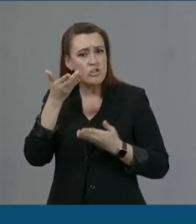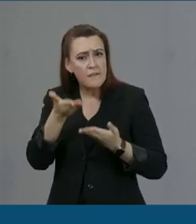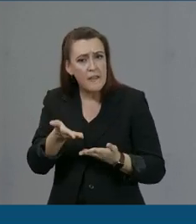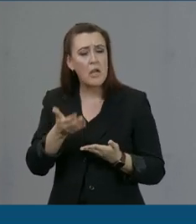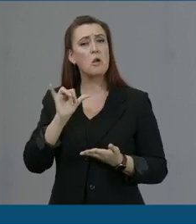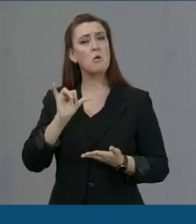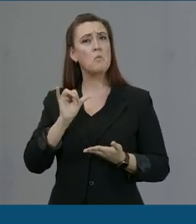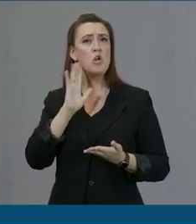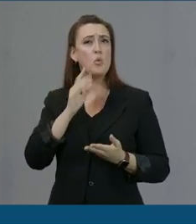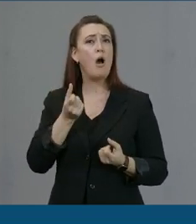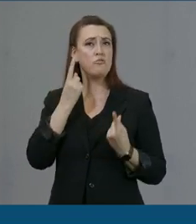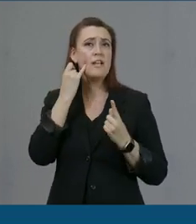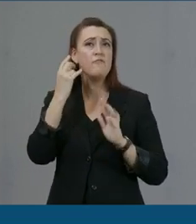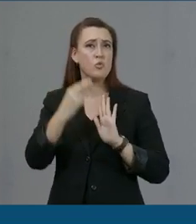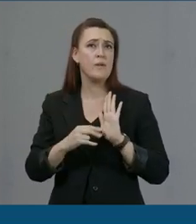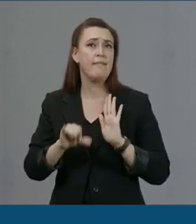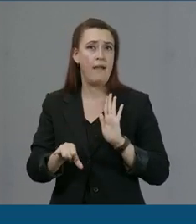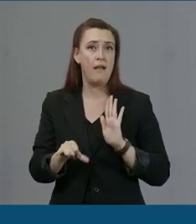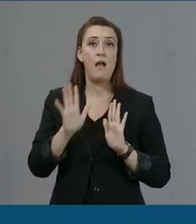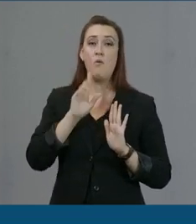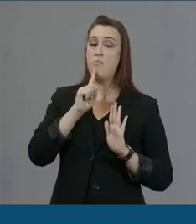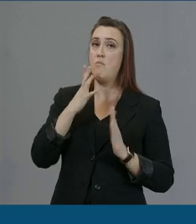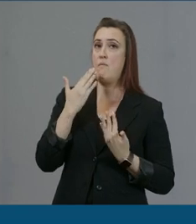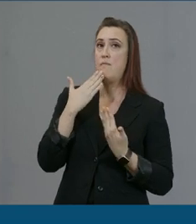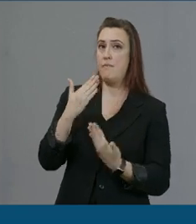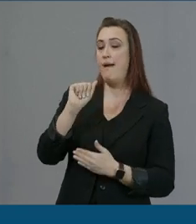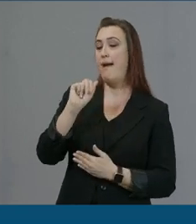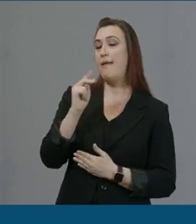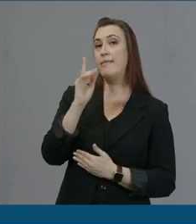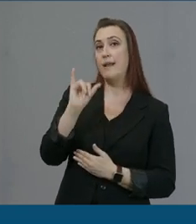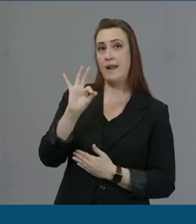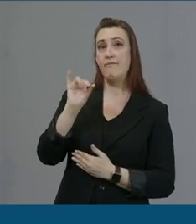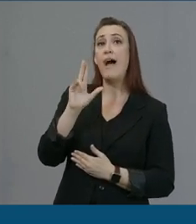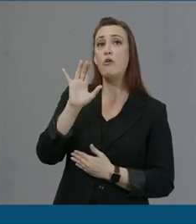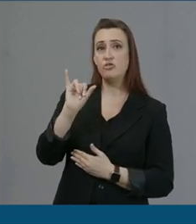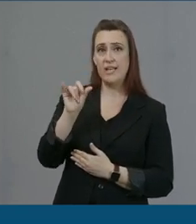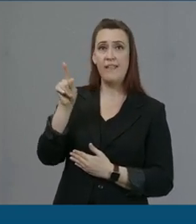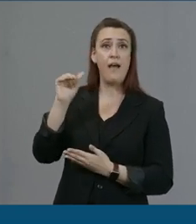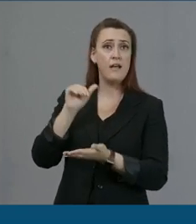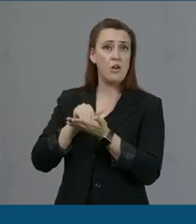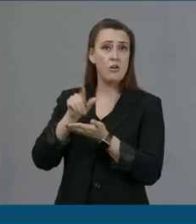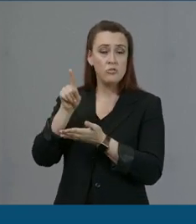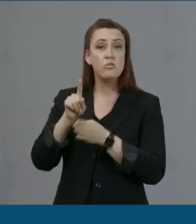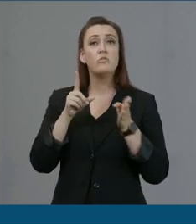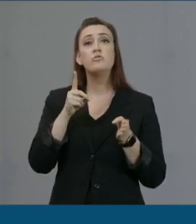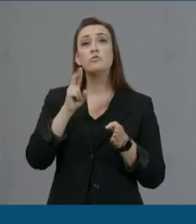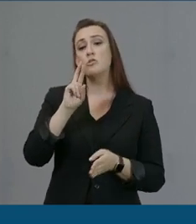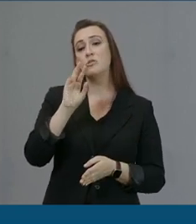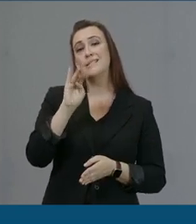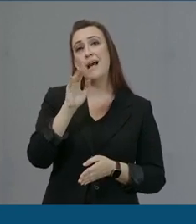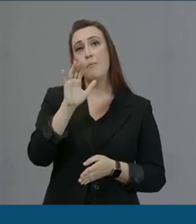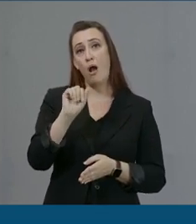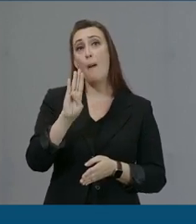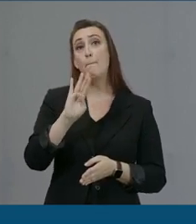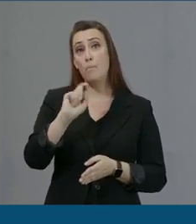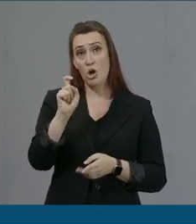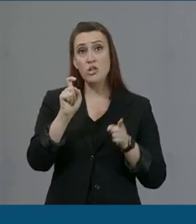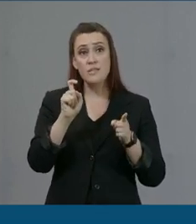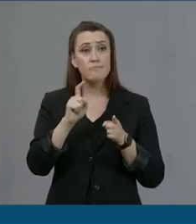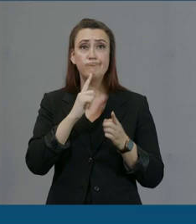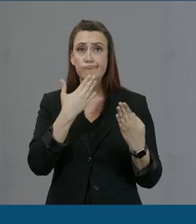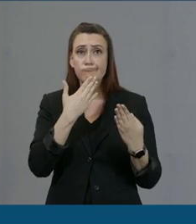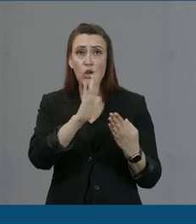you to Dr. Anthony Fauci, to Dr. Deborah Birx, for the amount of thought that has gone into this.